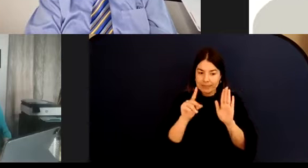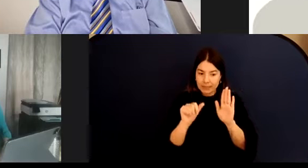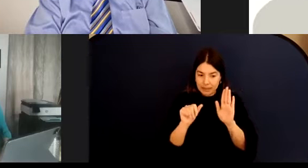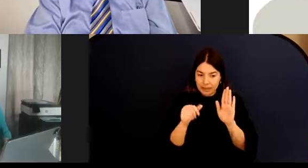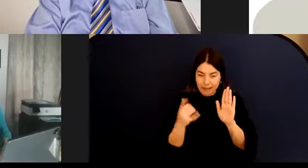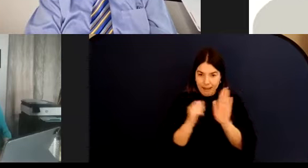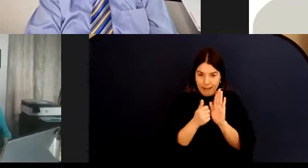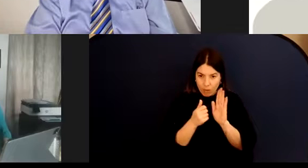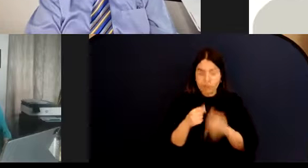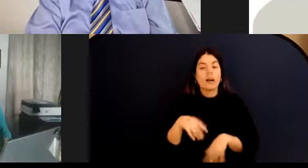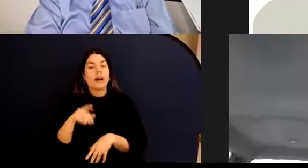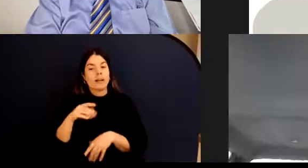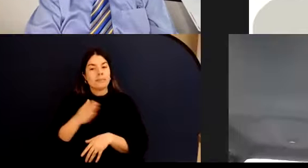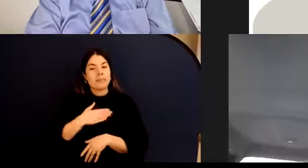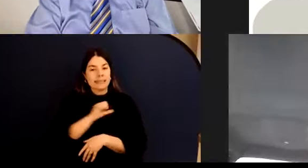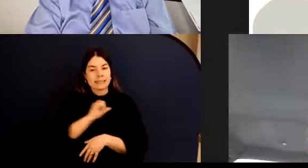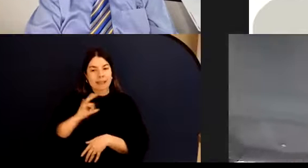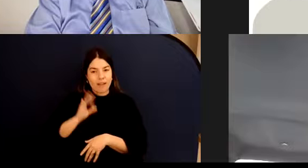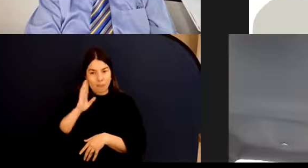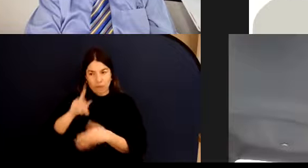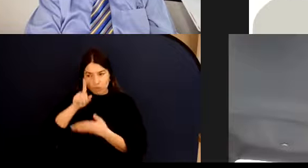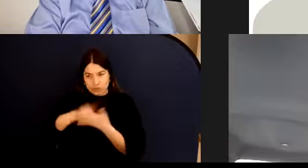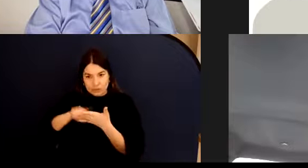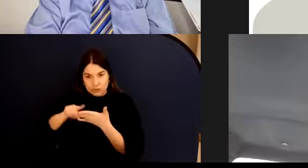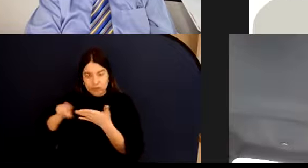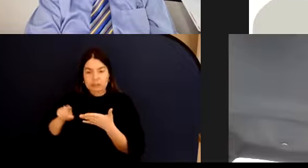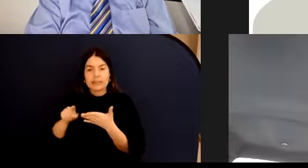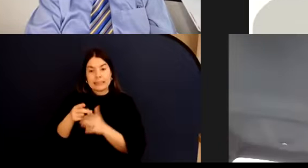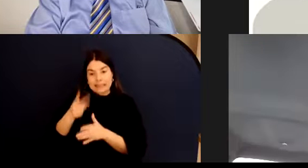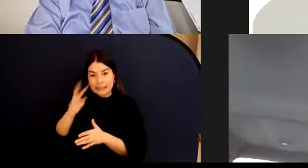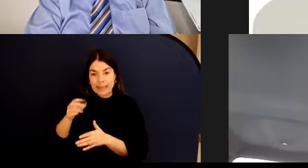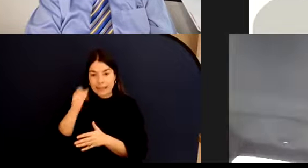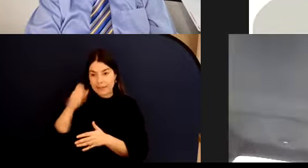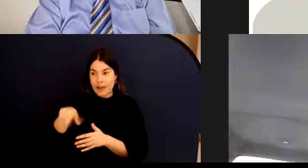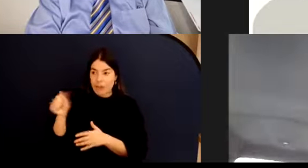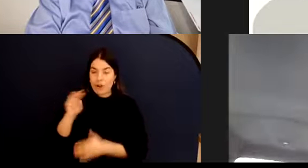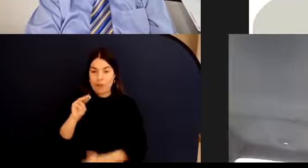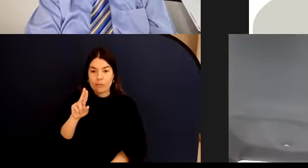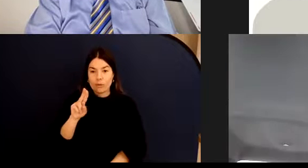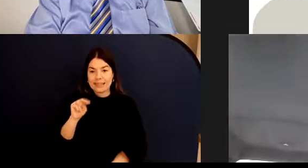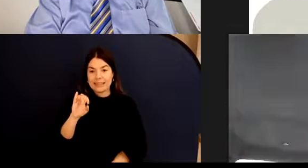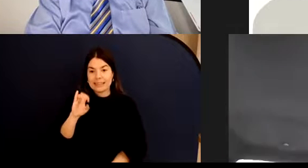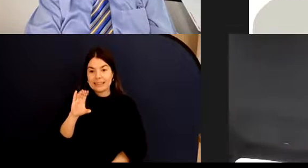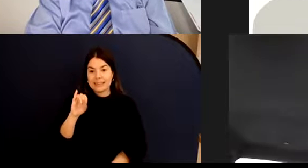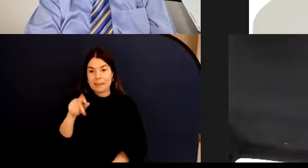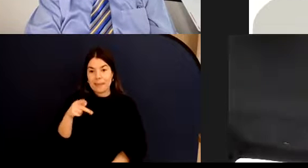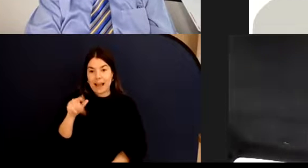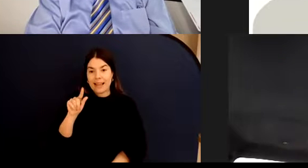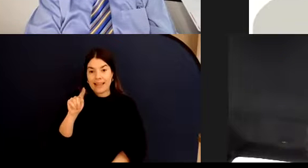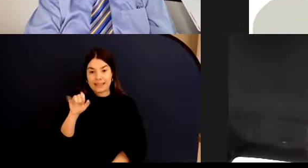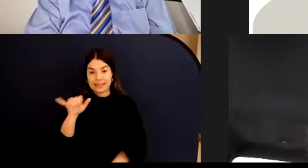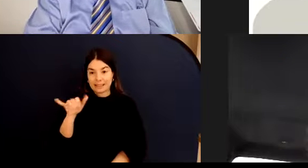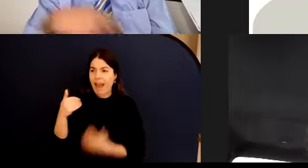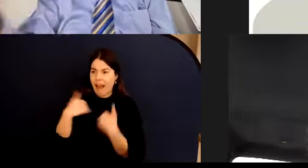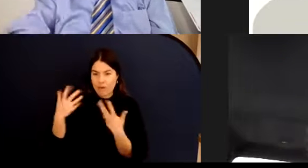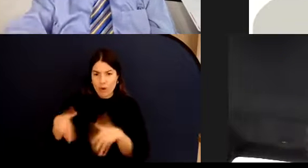Are there any other municipalities that have already taken on this challenge and move forward with it? If they are, then we can go ahead and introduce